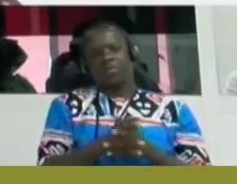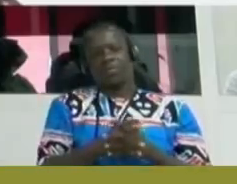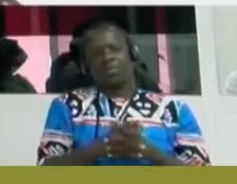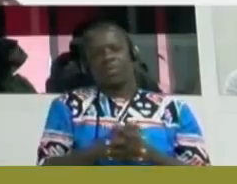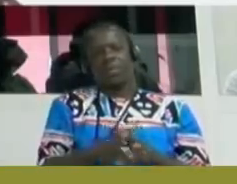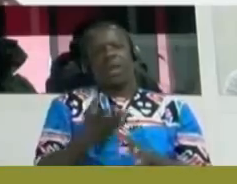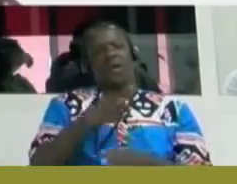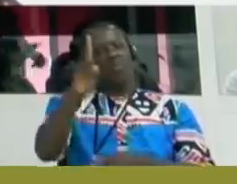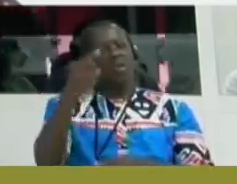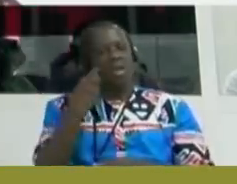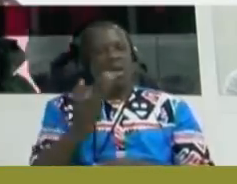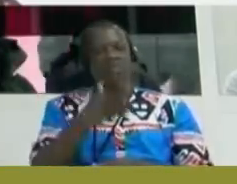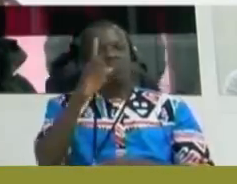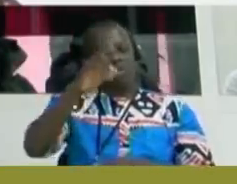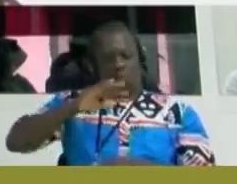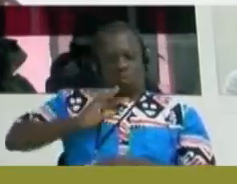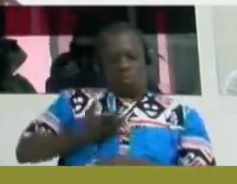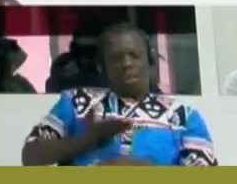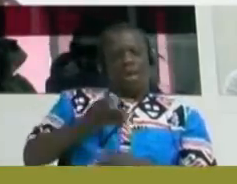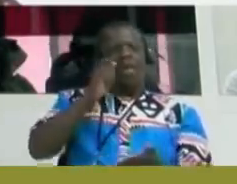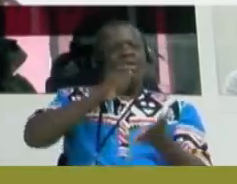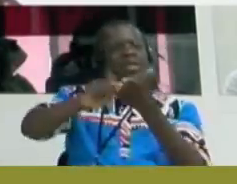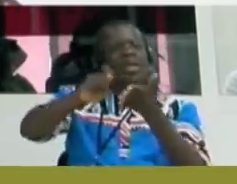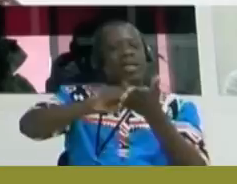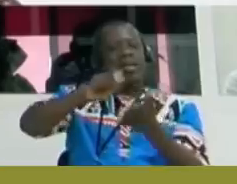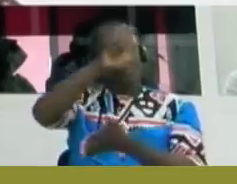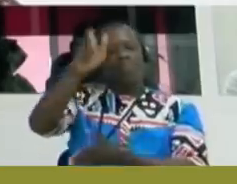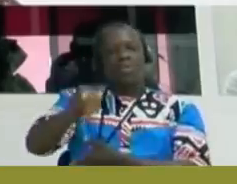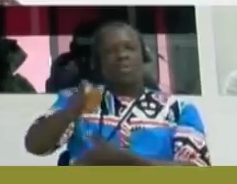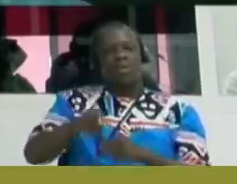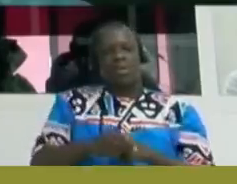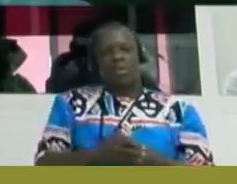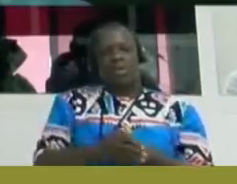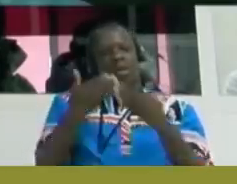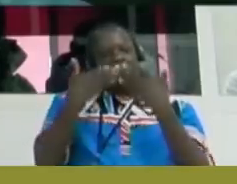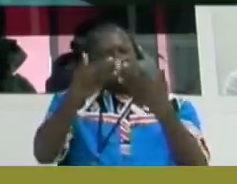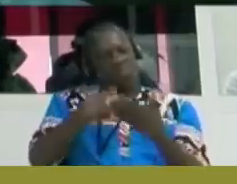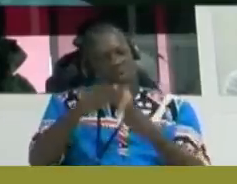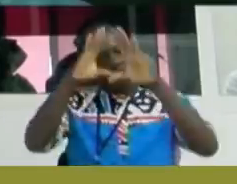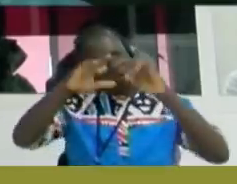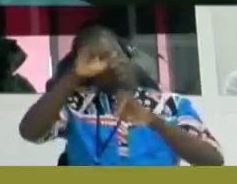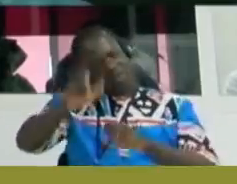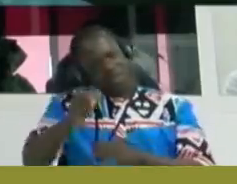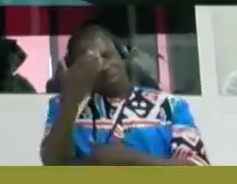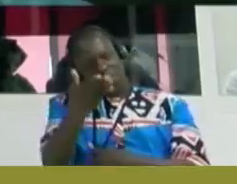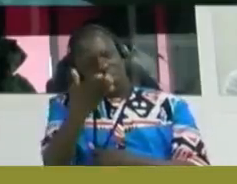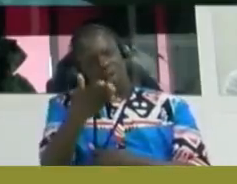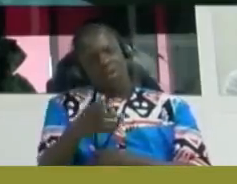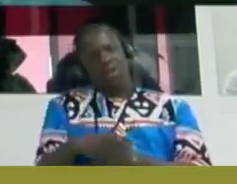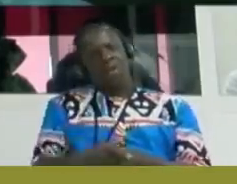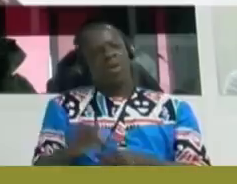day, there was a woman there. Secretary Long. She was a secretary. Akonyi officer. She told me, officer. Gisnale